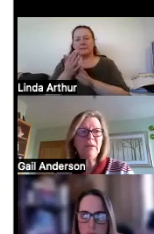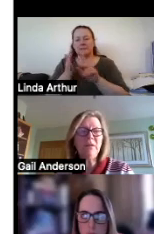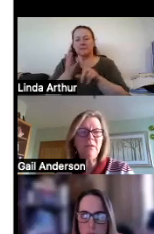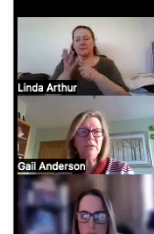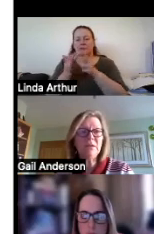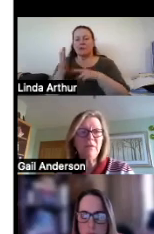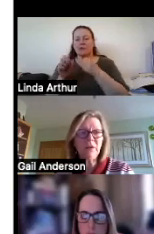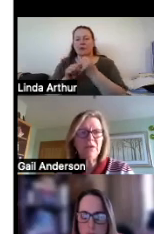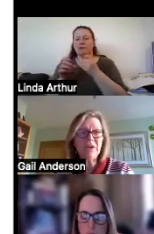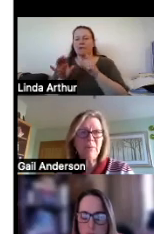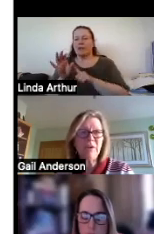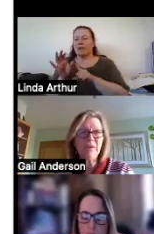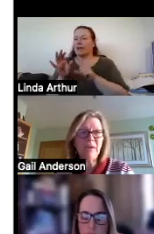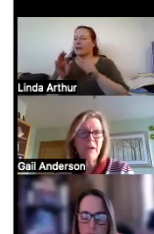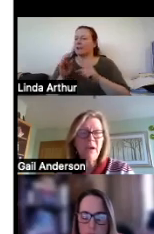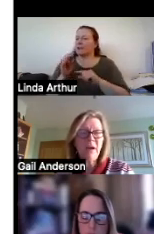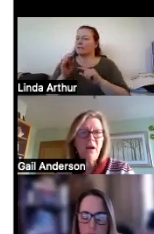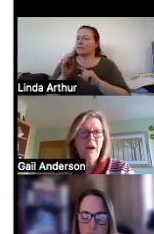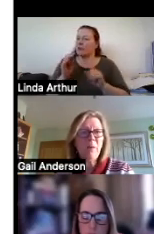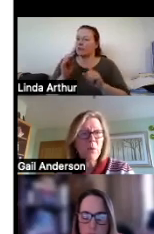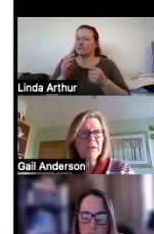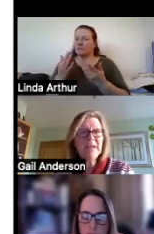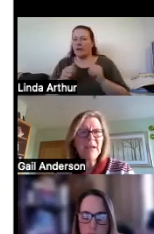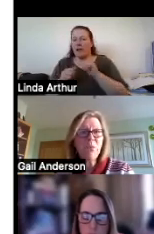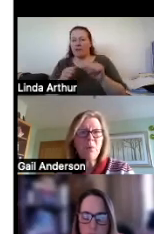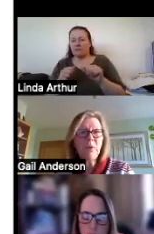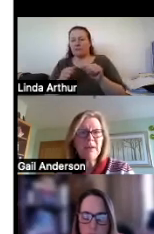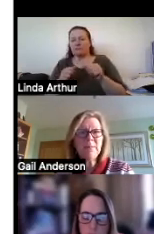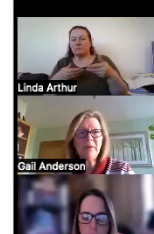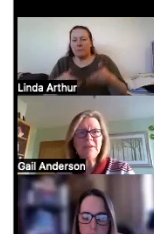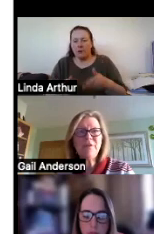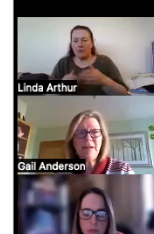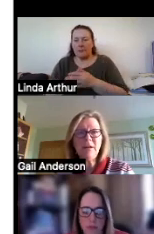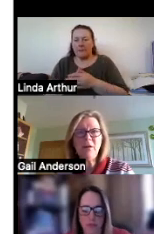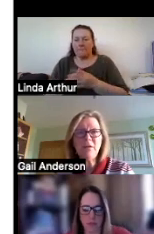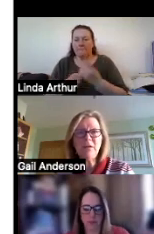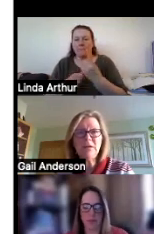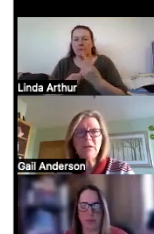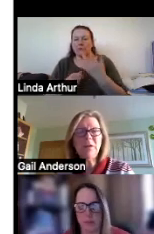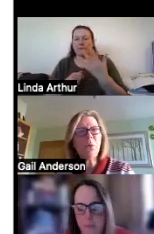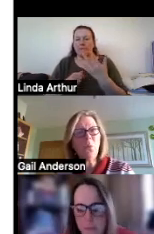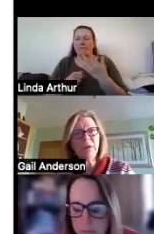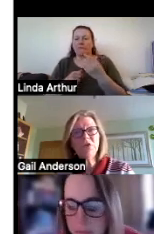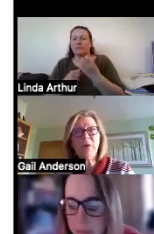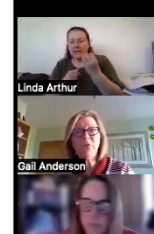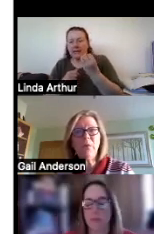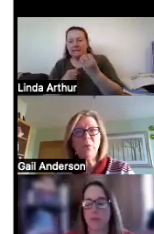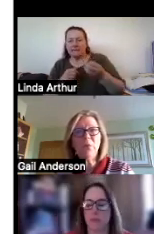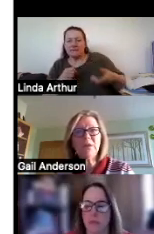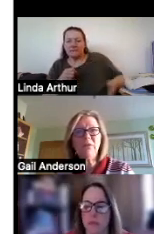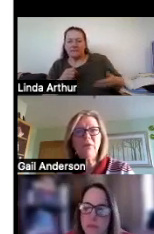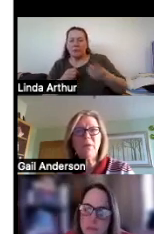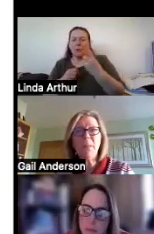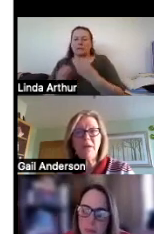experience urinary incontinence following childbirth. About 1 in 10 women will experience fecal incontinence, and about 1 in 12 women